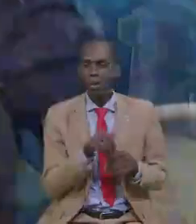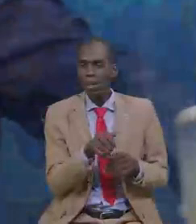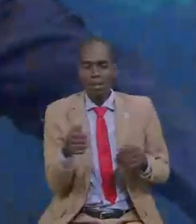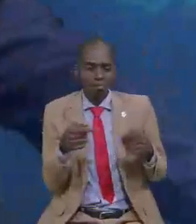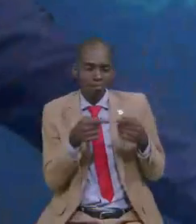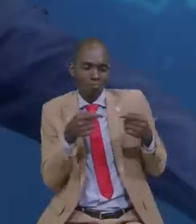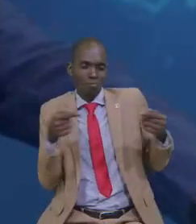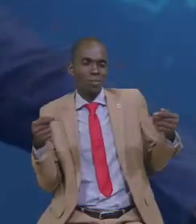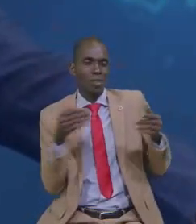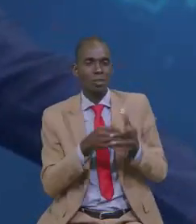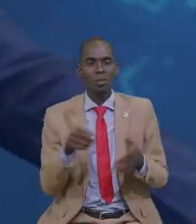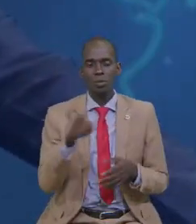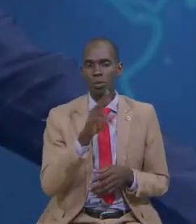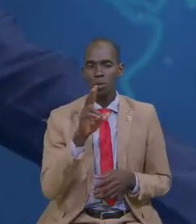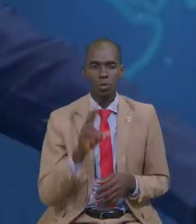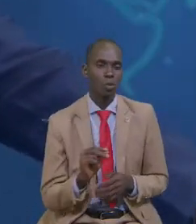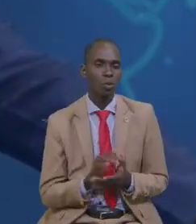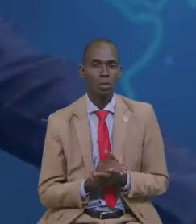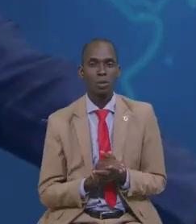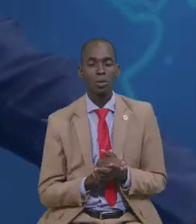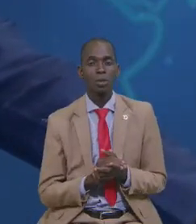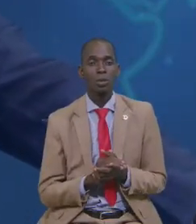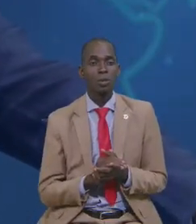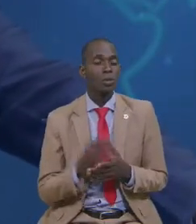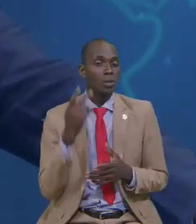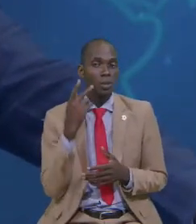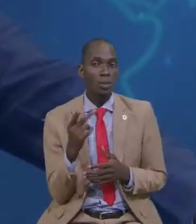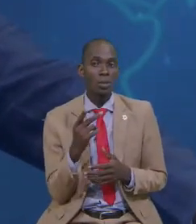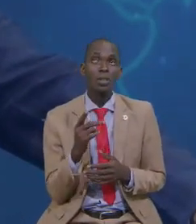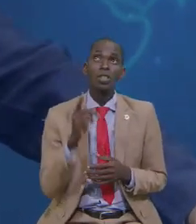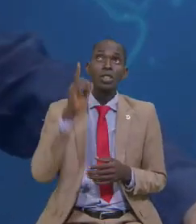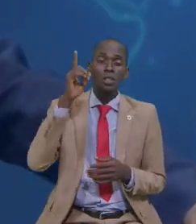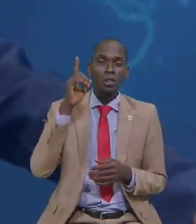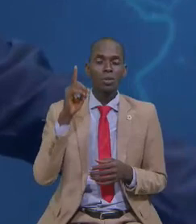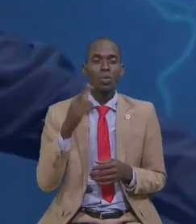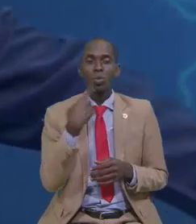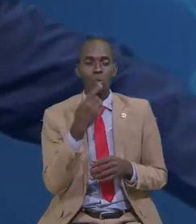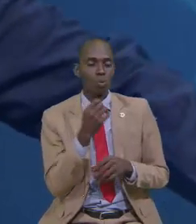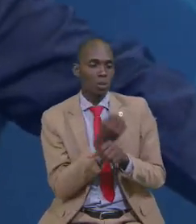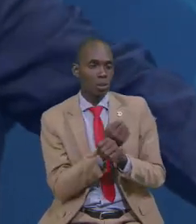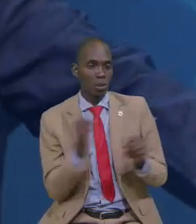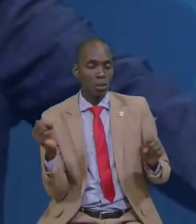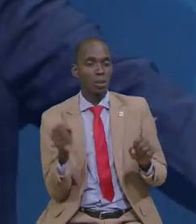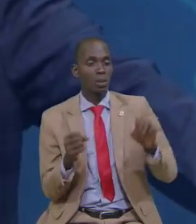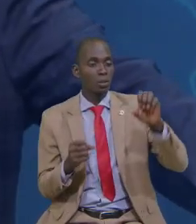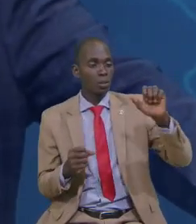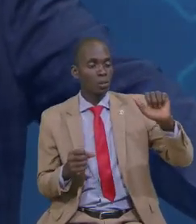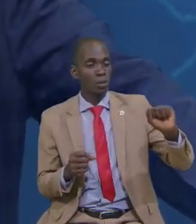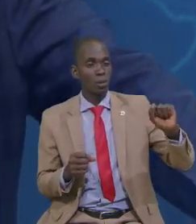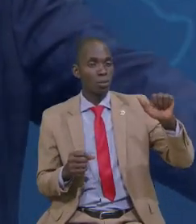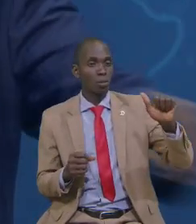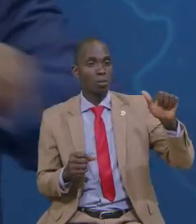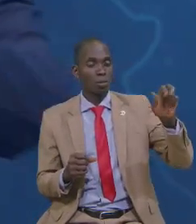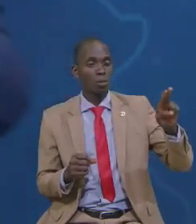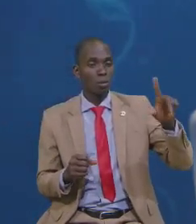against you. If Paul, Saul, could be saved with everything he had done,